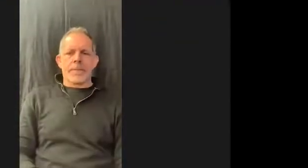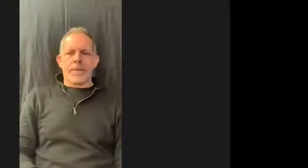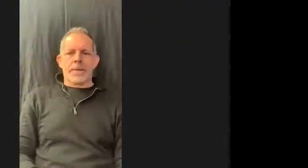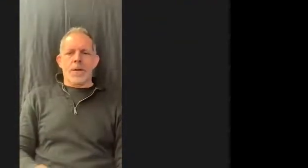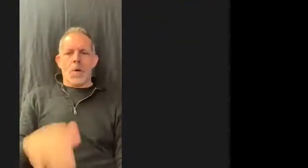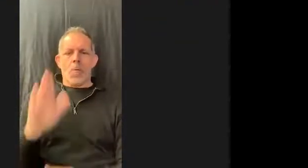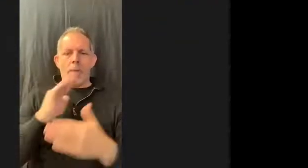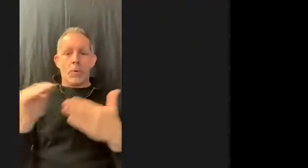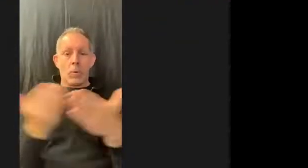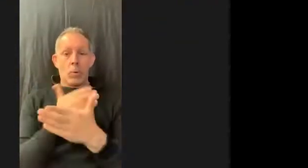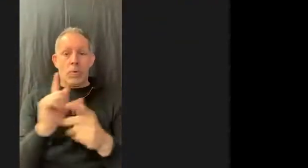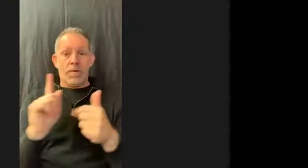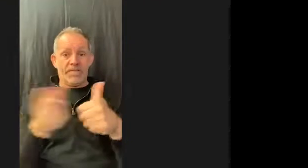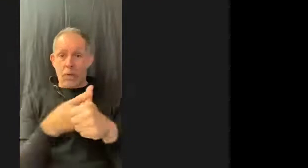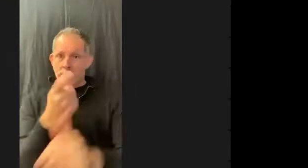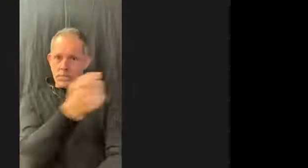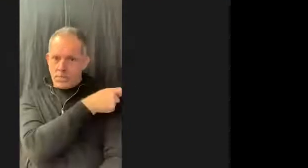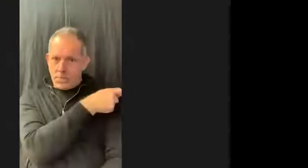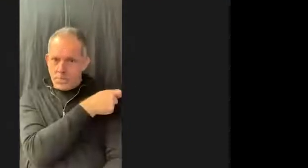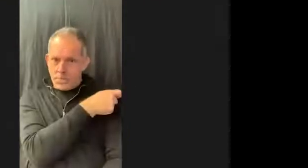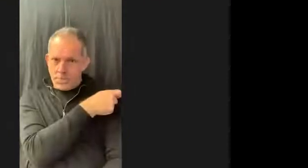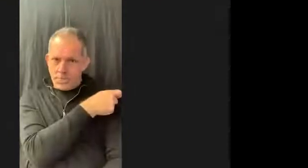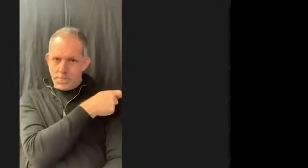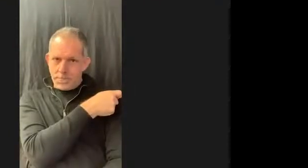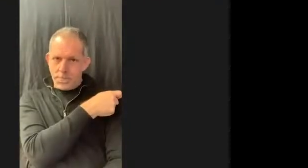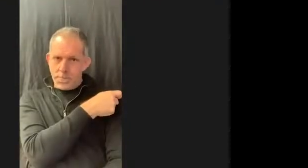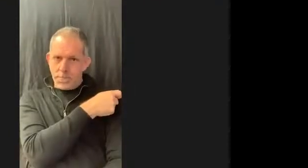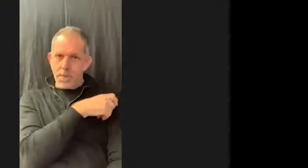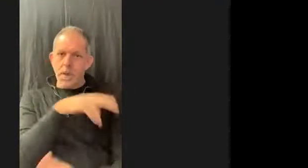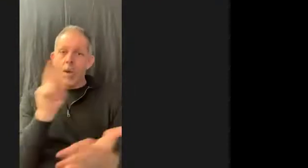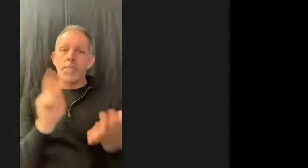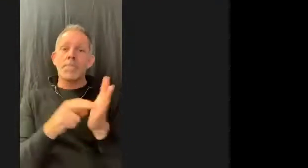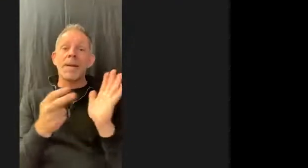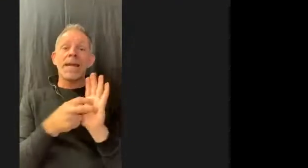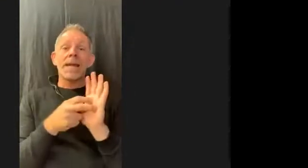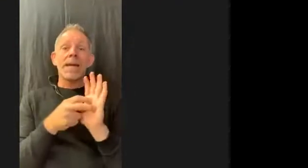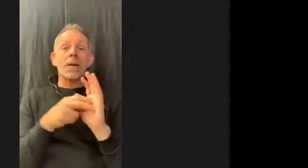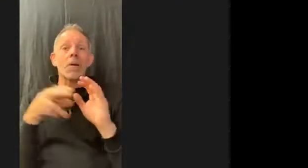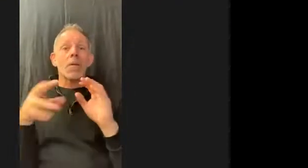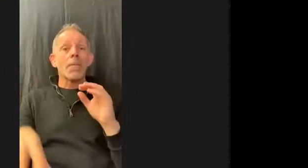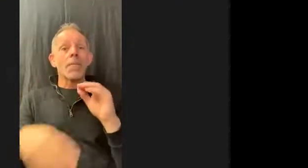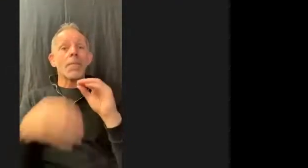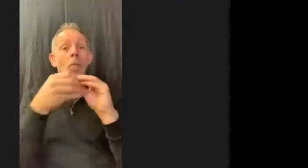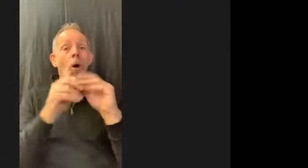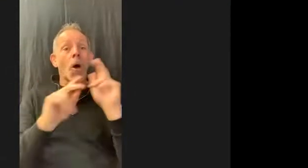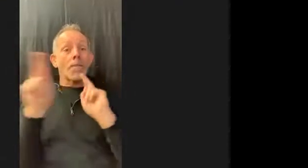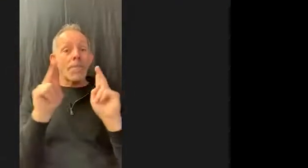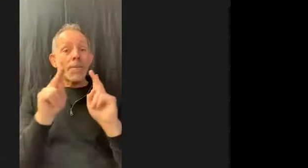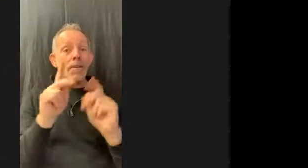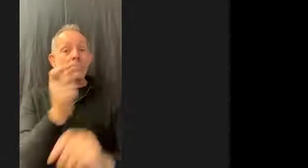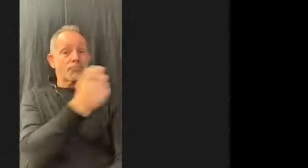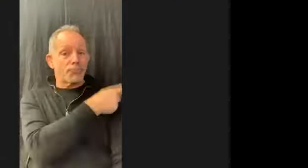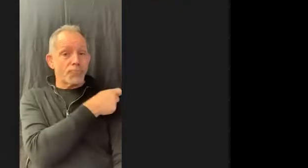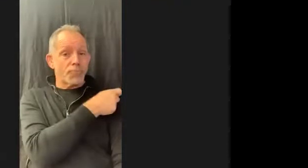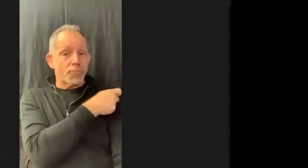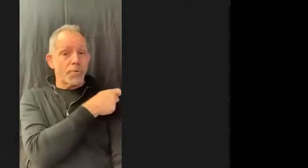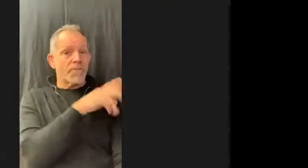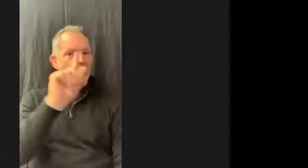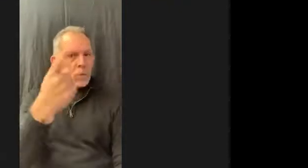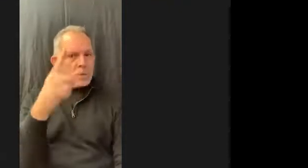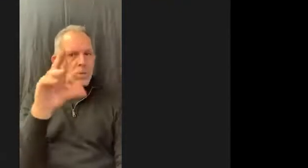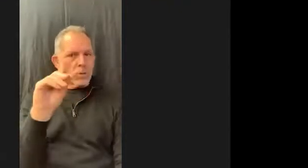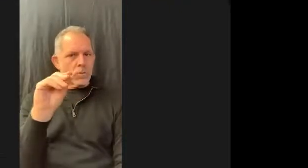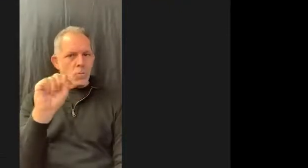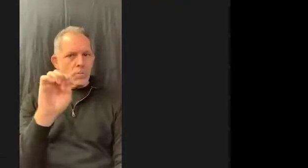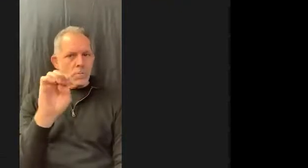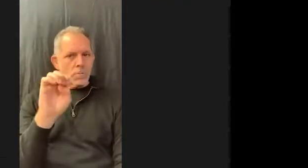total doses and more first doses administered. That I think it was actually the last week of September